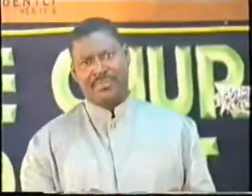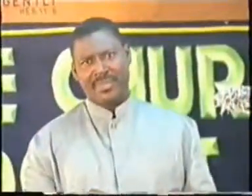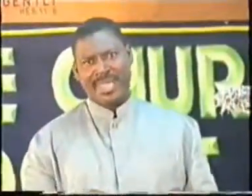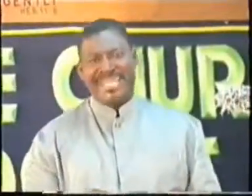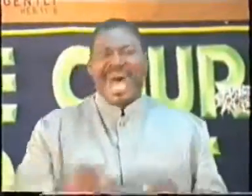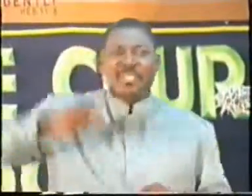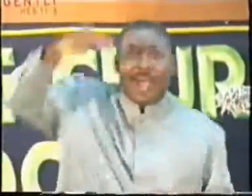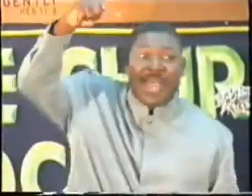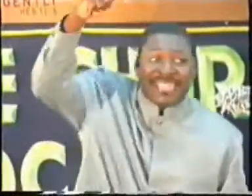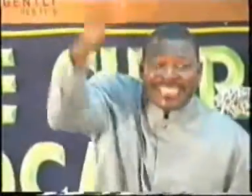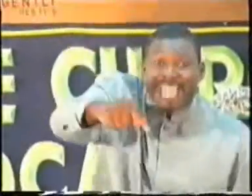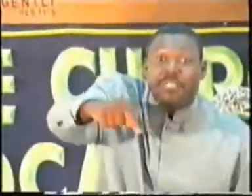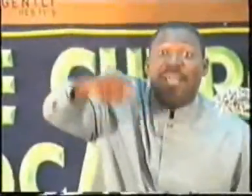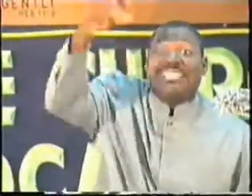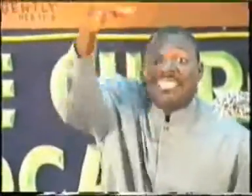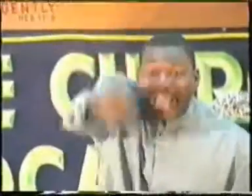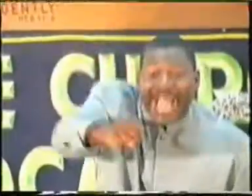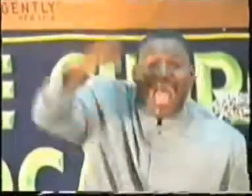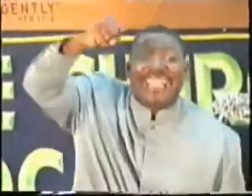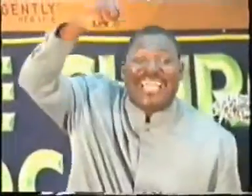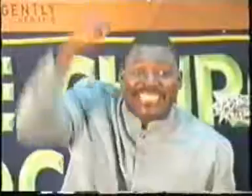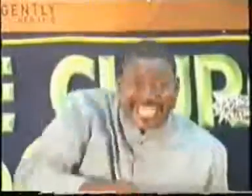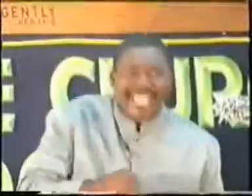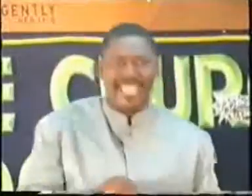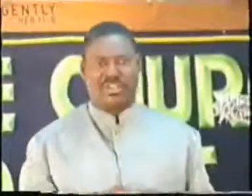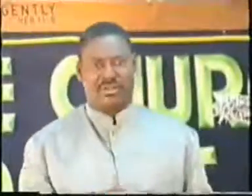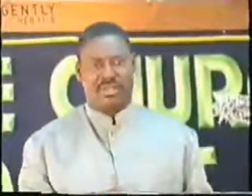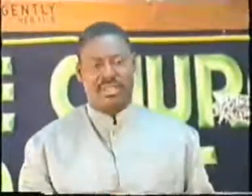mu. Now so on sa tight no yesika a ya